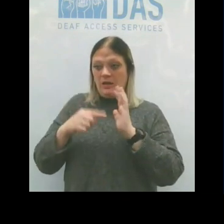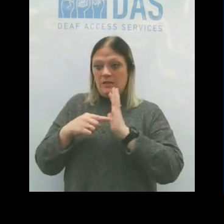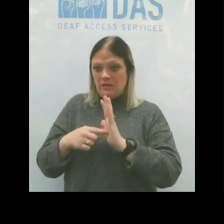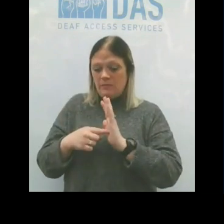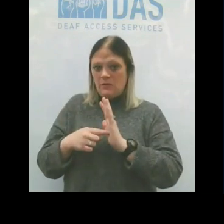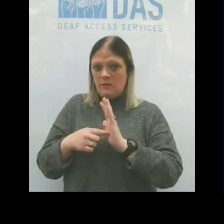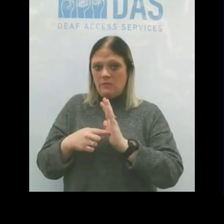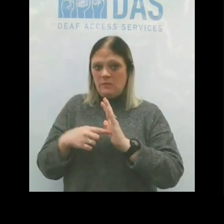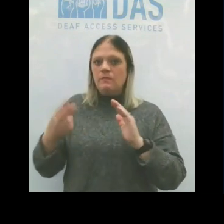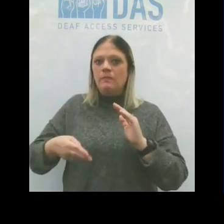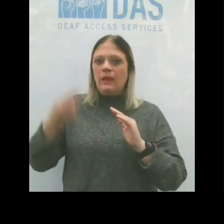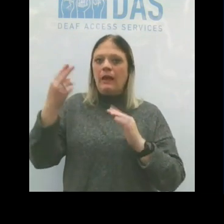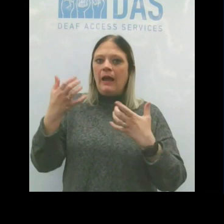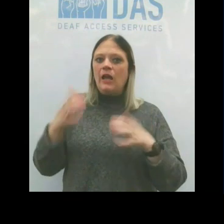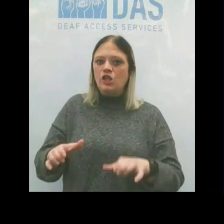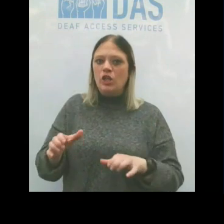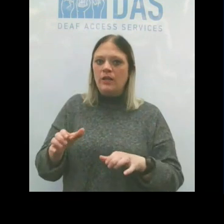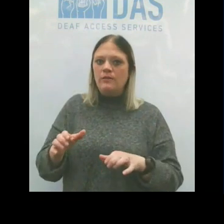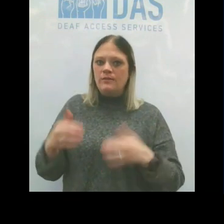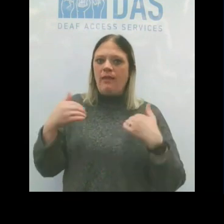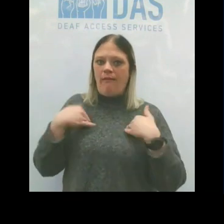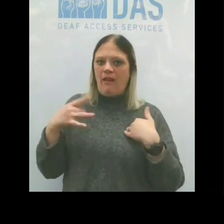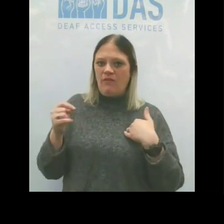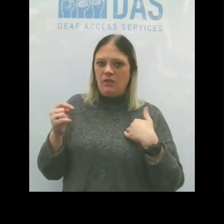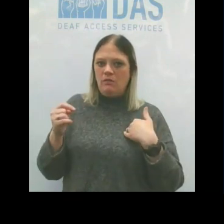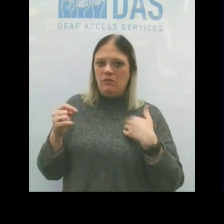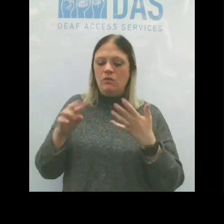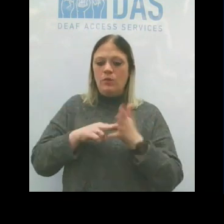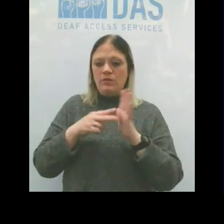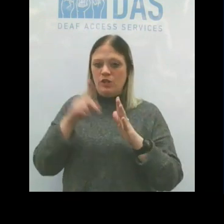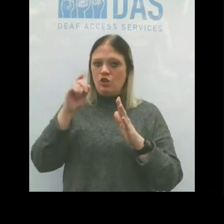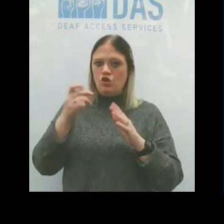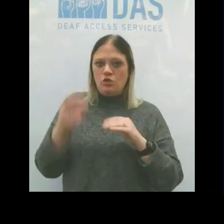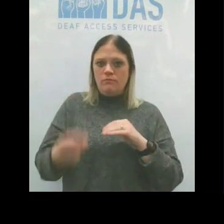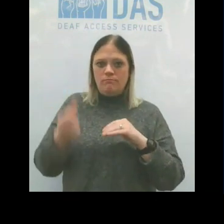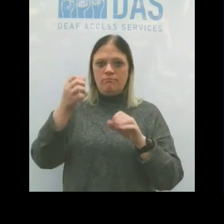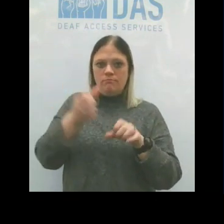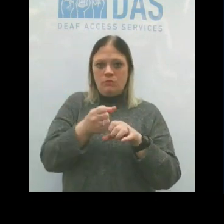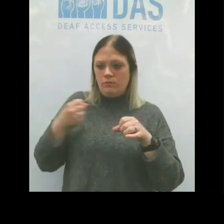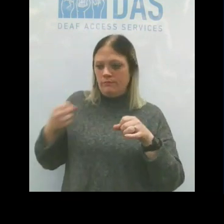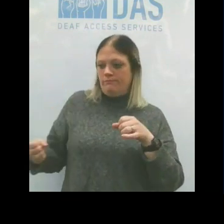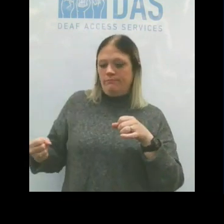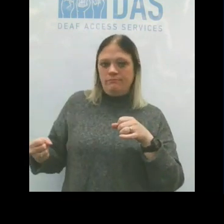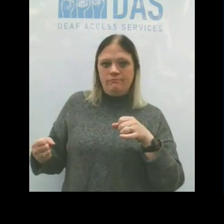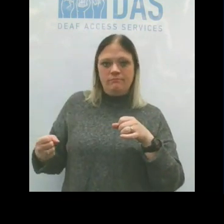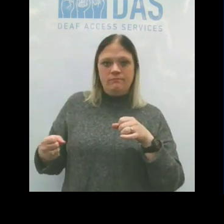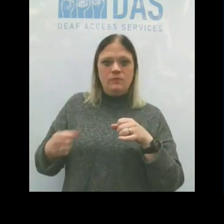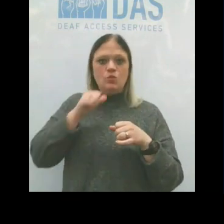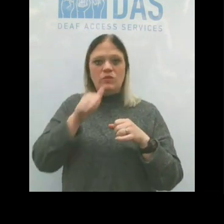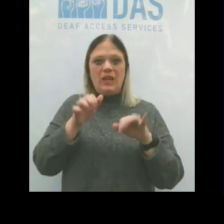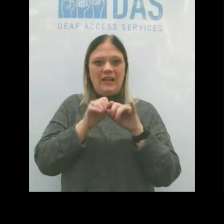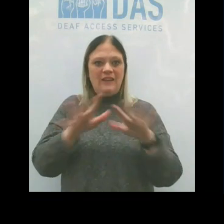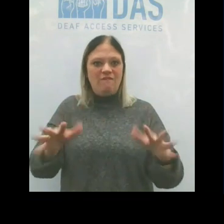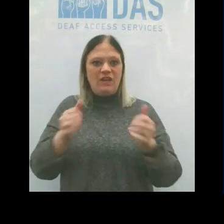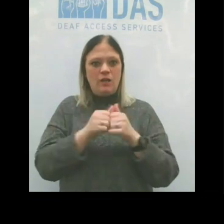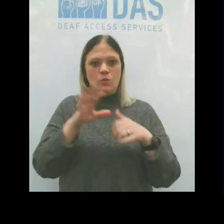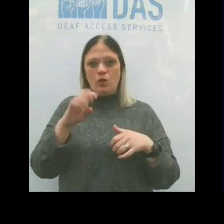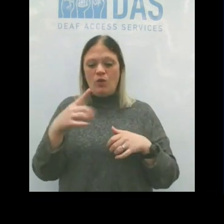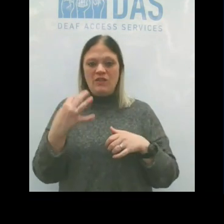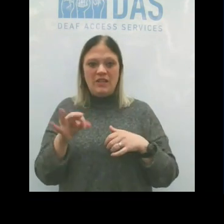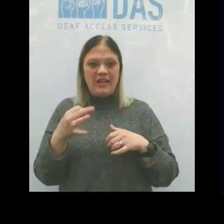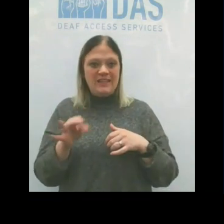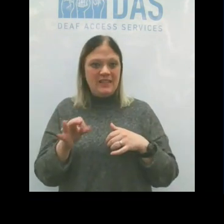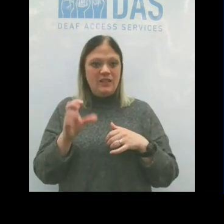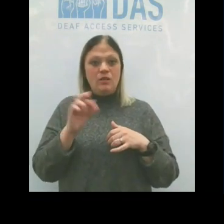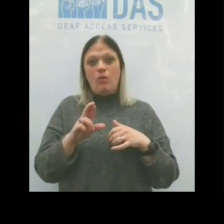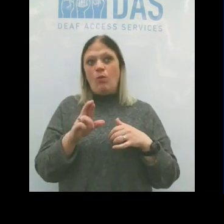that they are infected. So they should be removed from the rest of the community to don't infect people with either COVID-19 if they're infected with